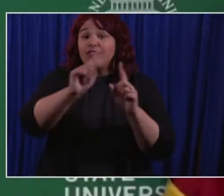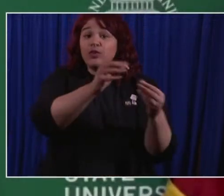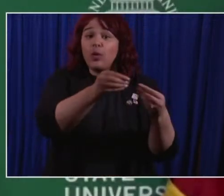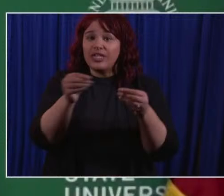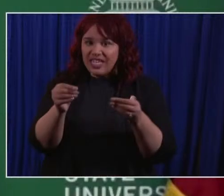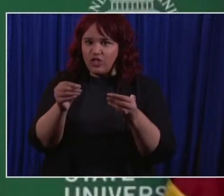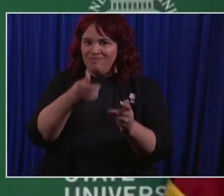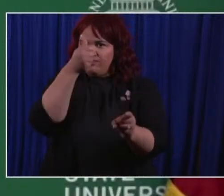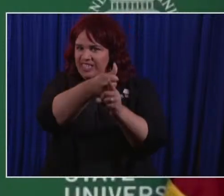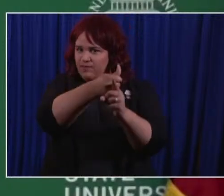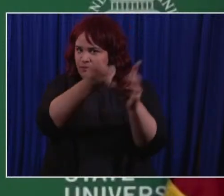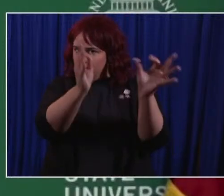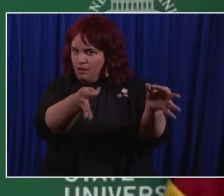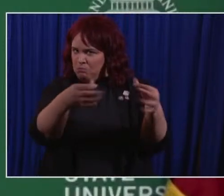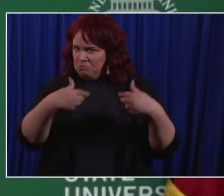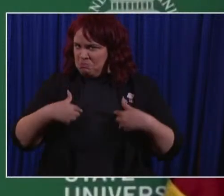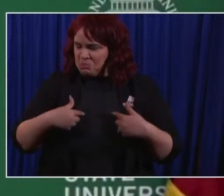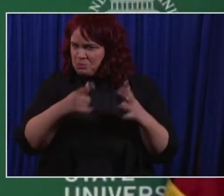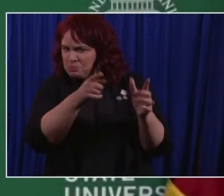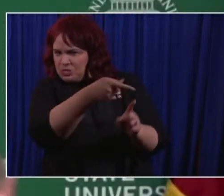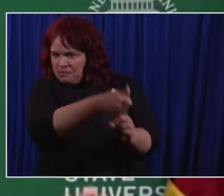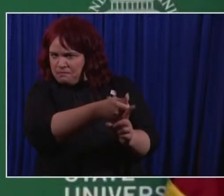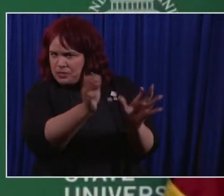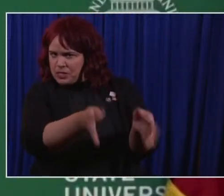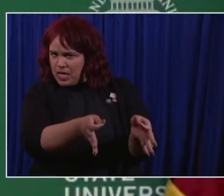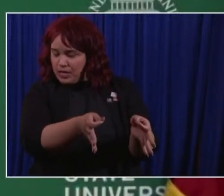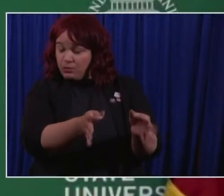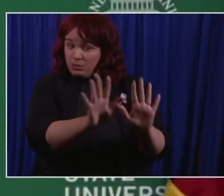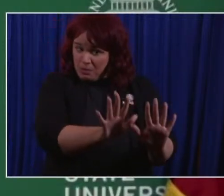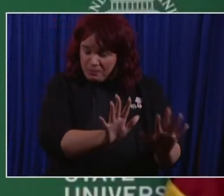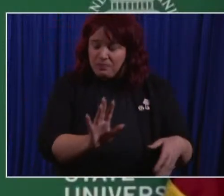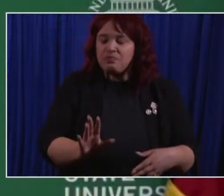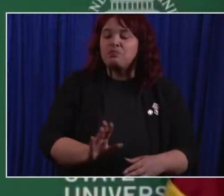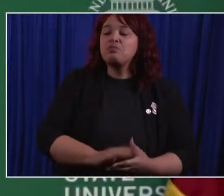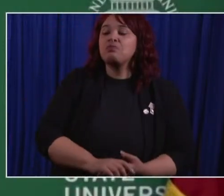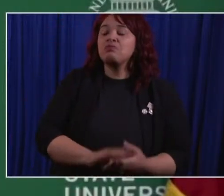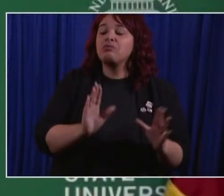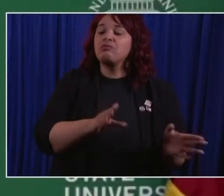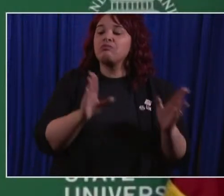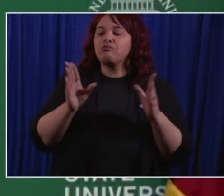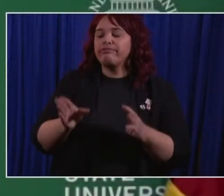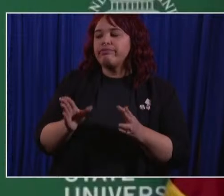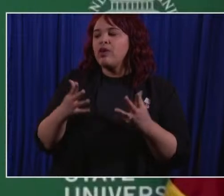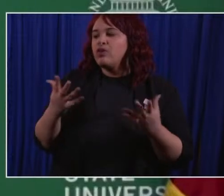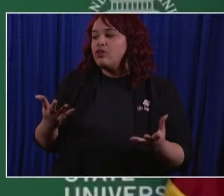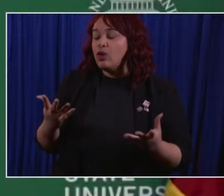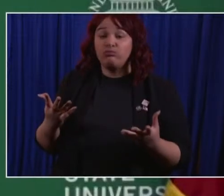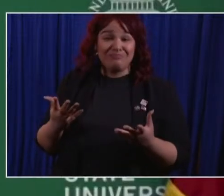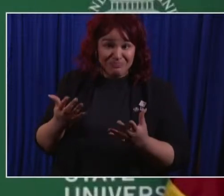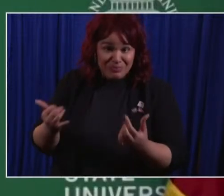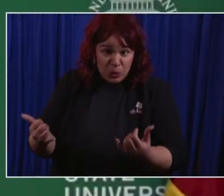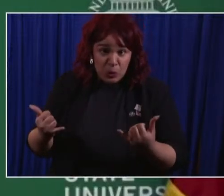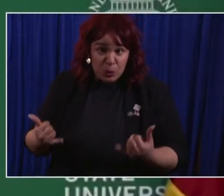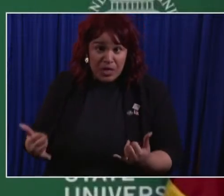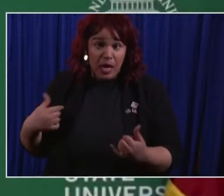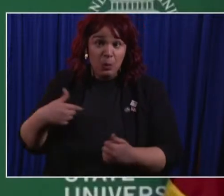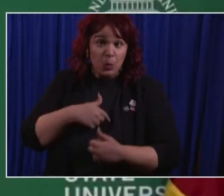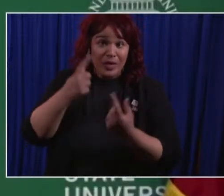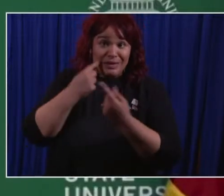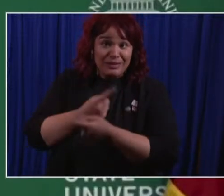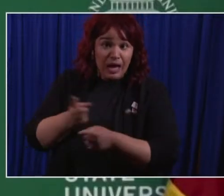those decisions. But even putting that aside, for example, what we announced today, it's